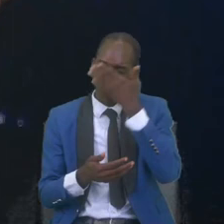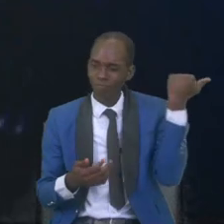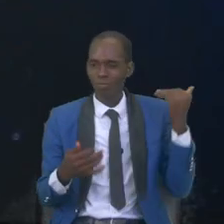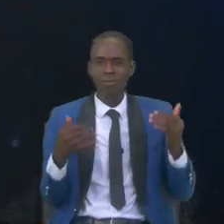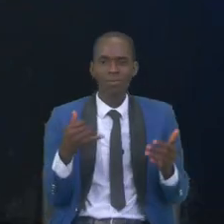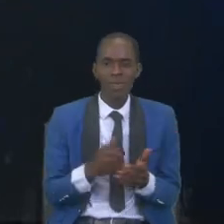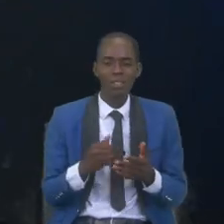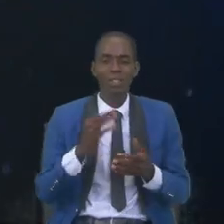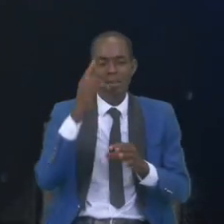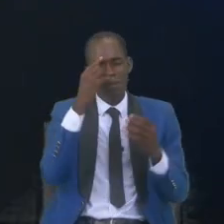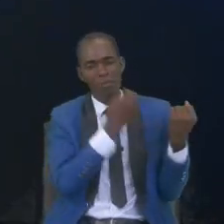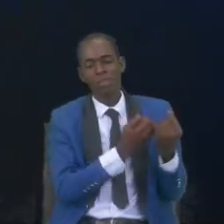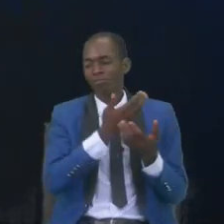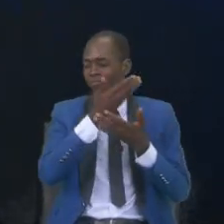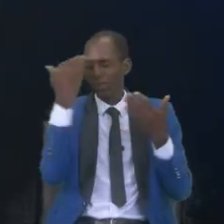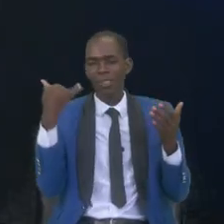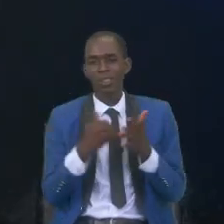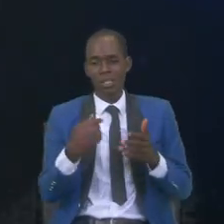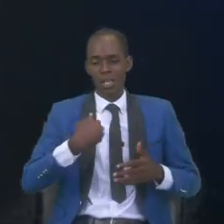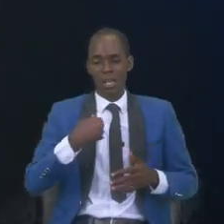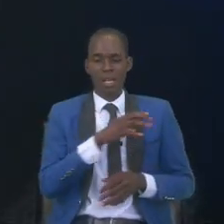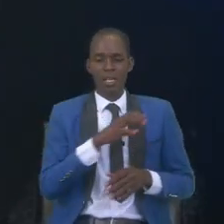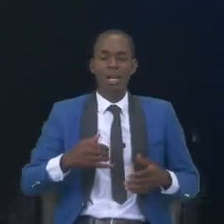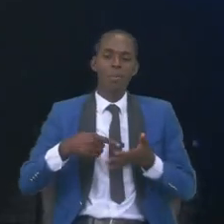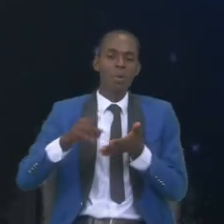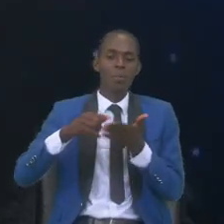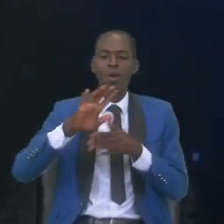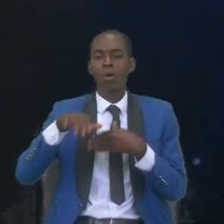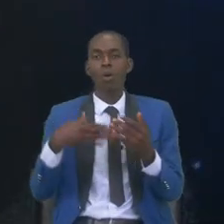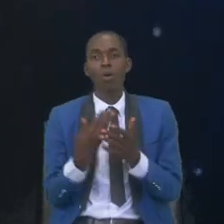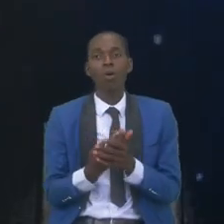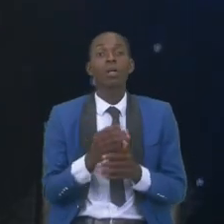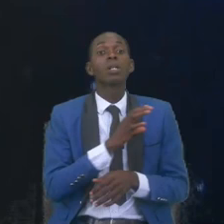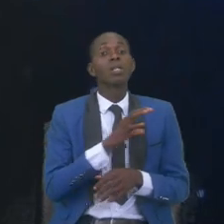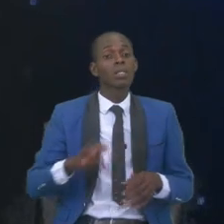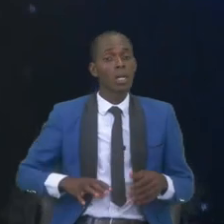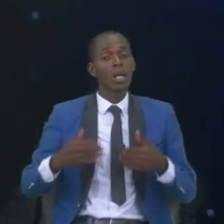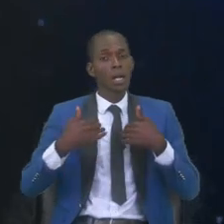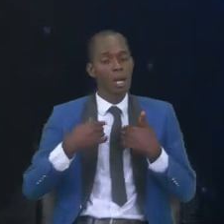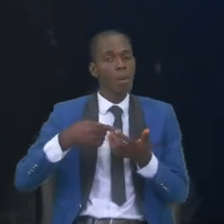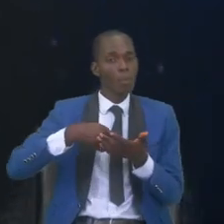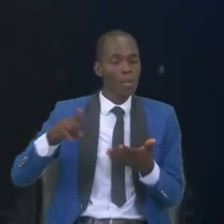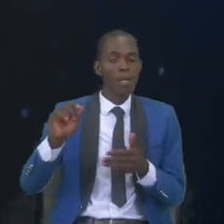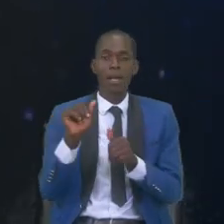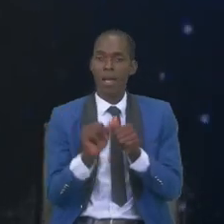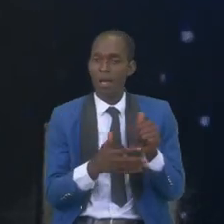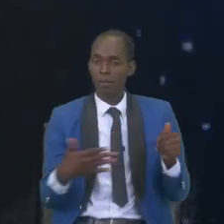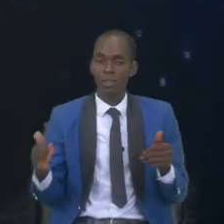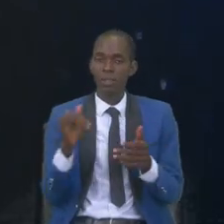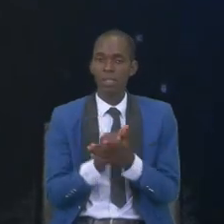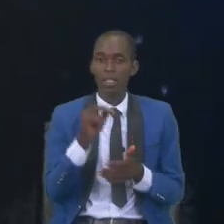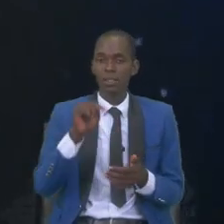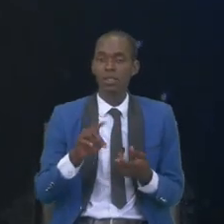for them, and I've done everything there is to do. He had done everything that is there to do, and yet